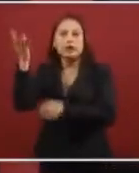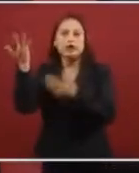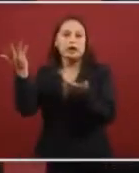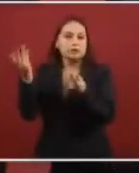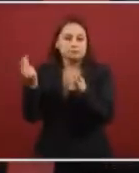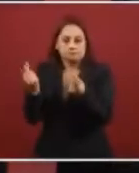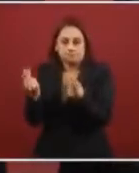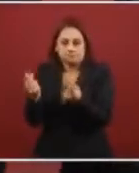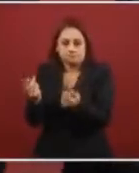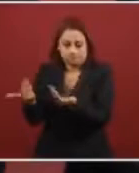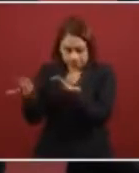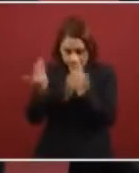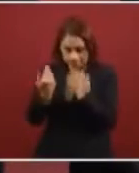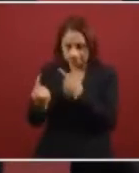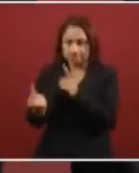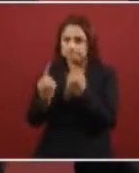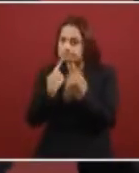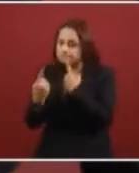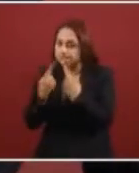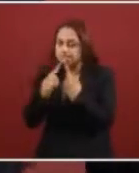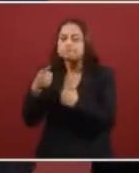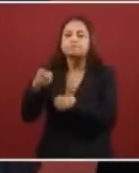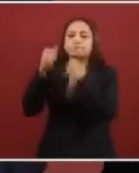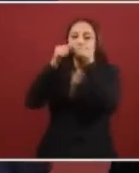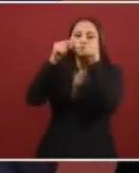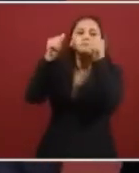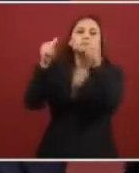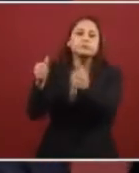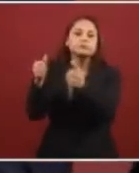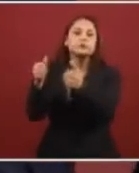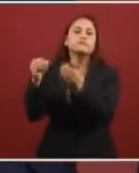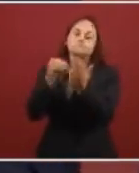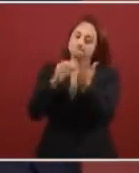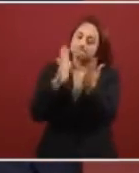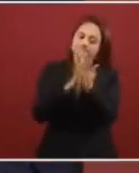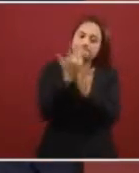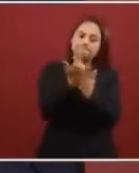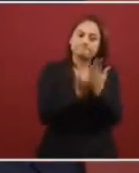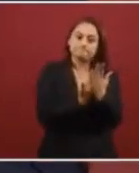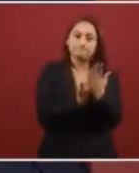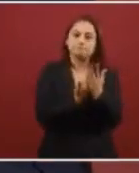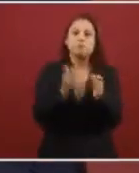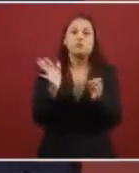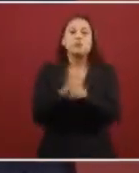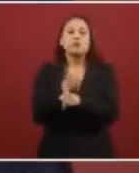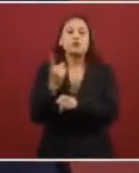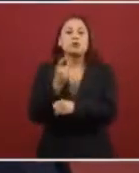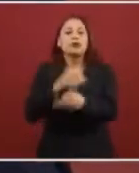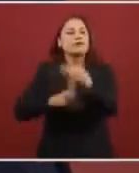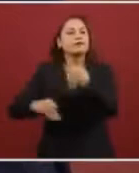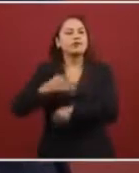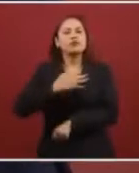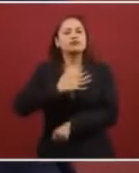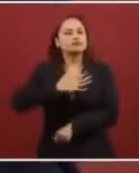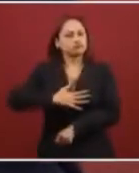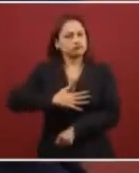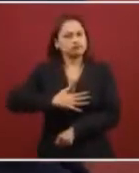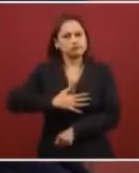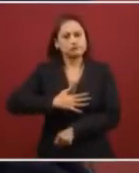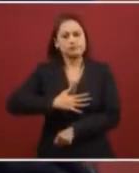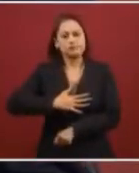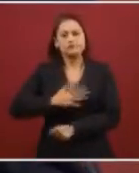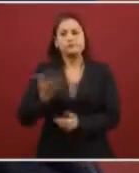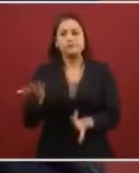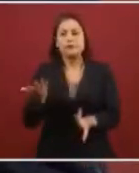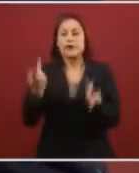it will be attended to. Porque no se van a cometer we're not going to be committing injusticias. injustices. Todo el que tenga la razón, anyone who